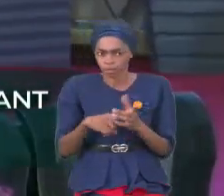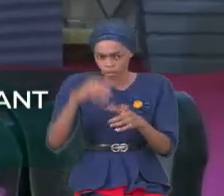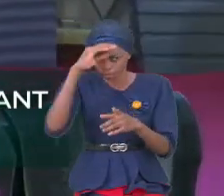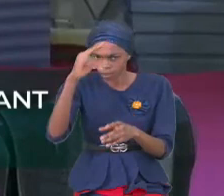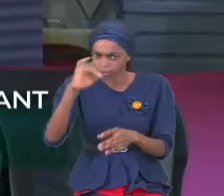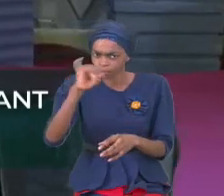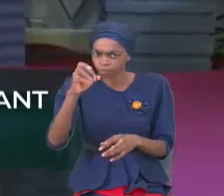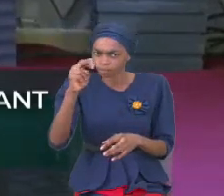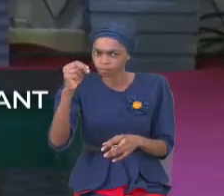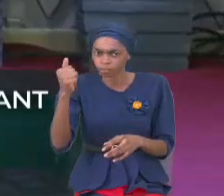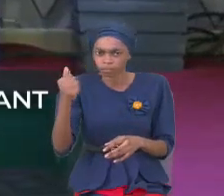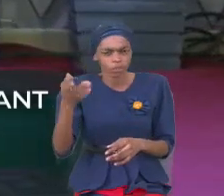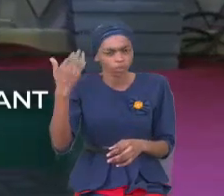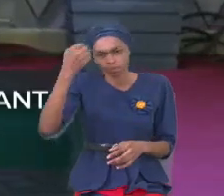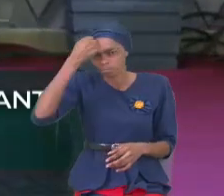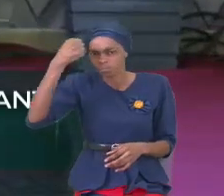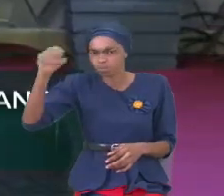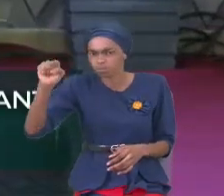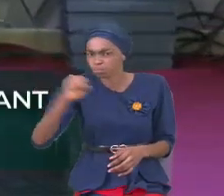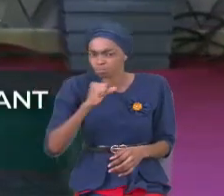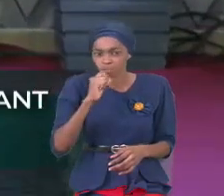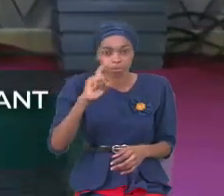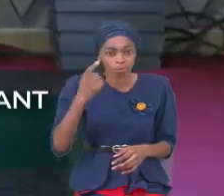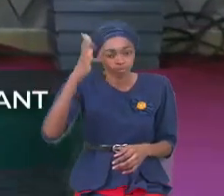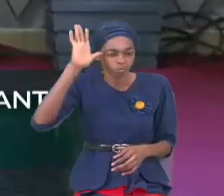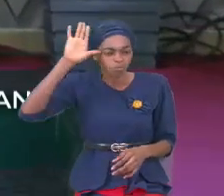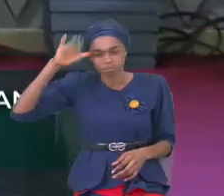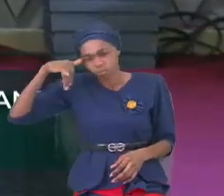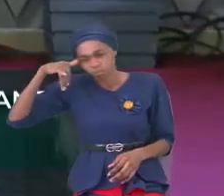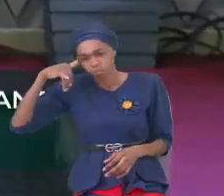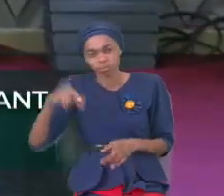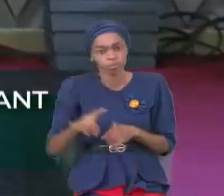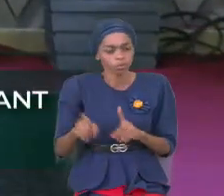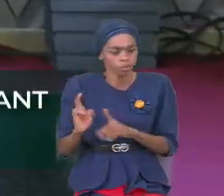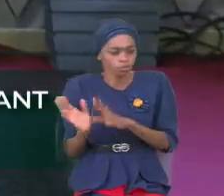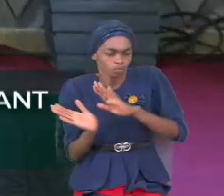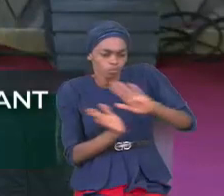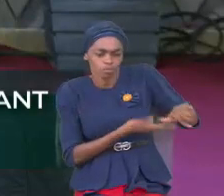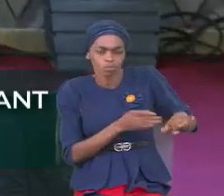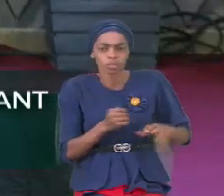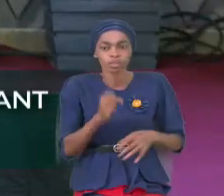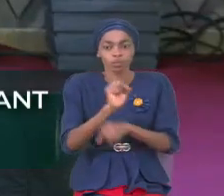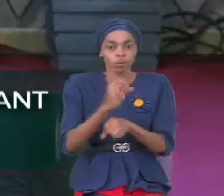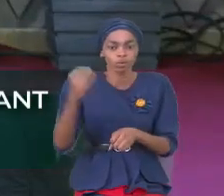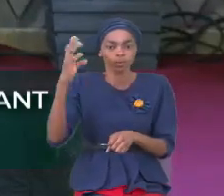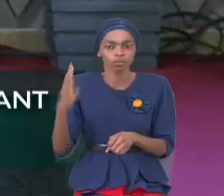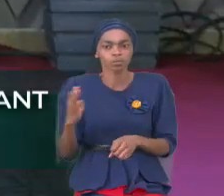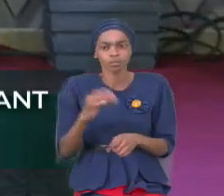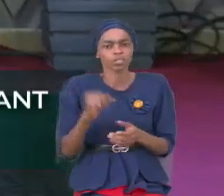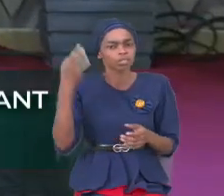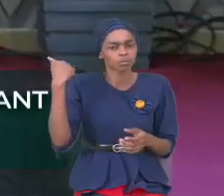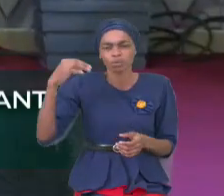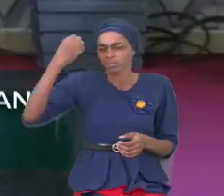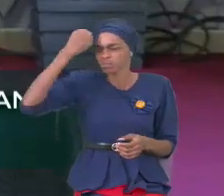not only that he was rebellious, not only that he abandoned the work and the will and the way of the Lord, he was obstinate